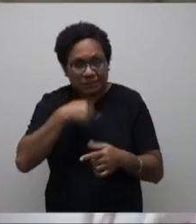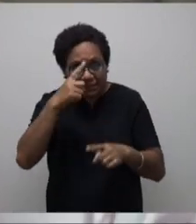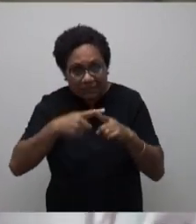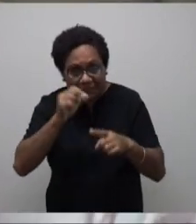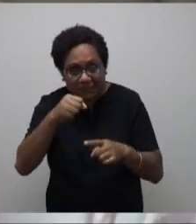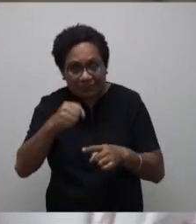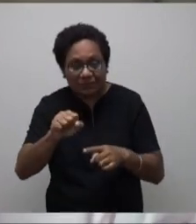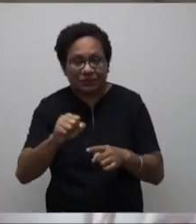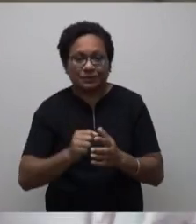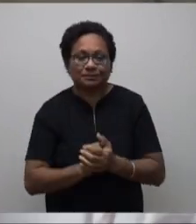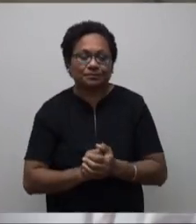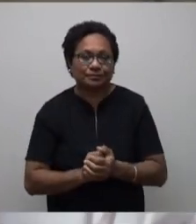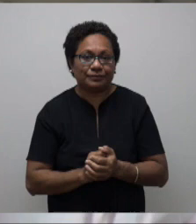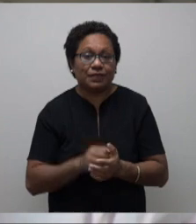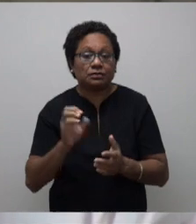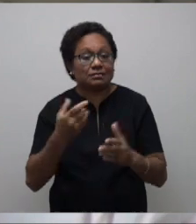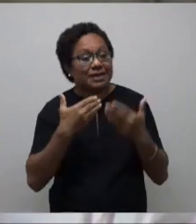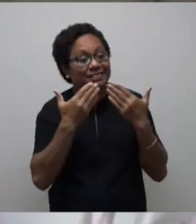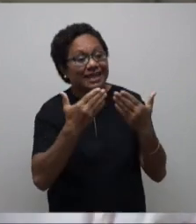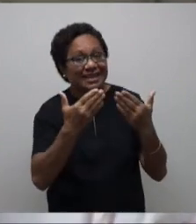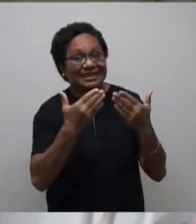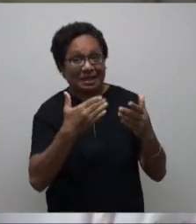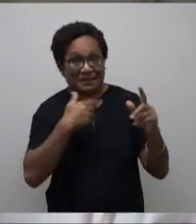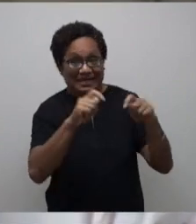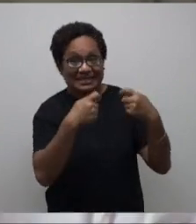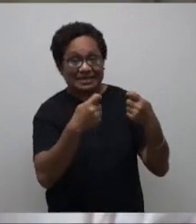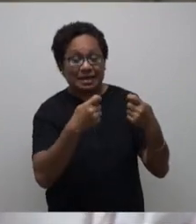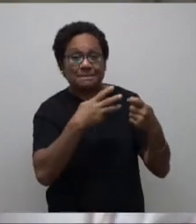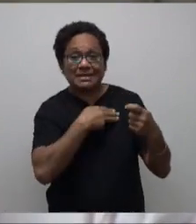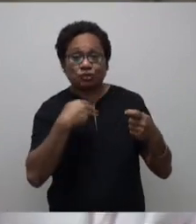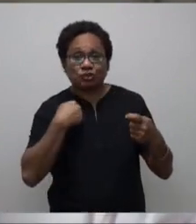record this message without coming into contact with anyone else.